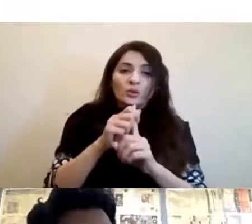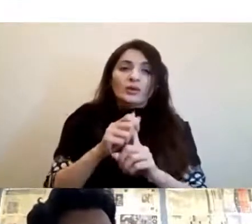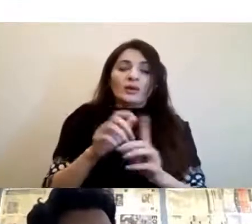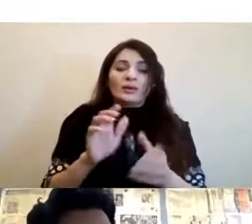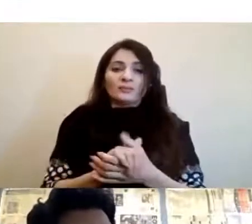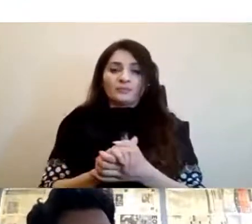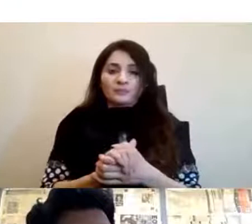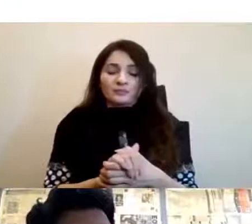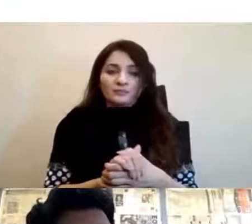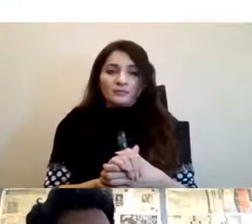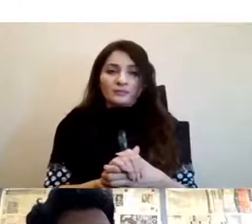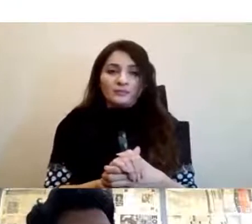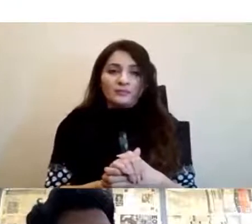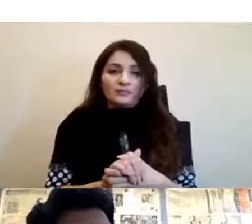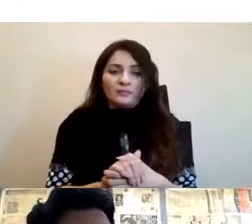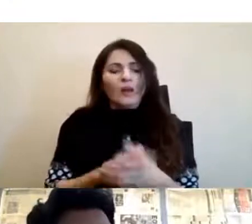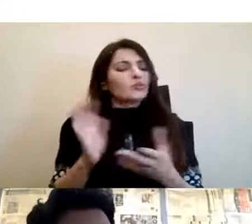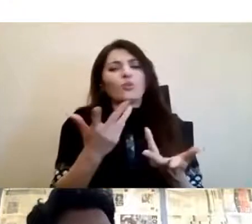impacted in different ways.